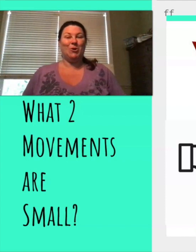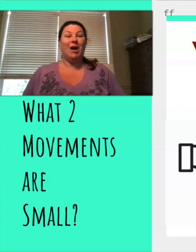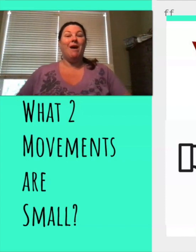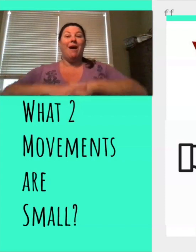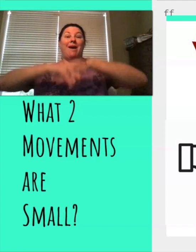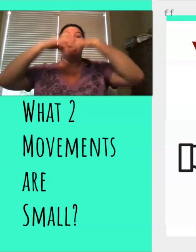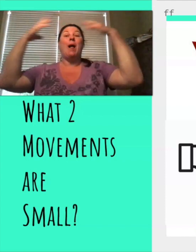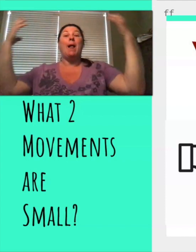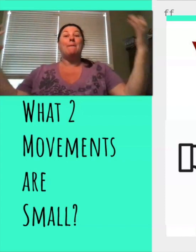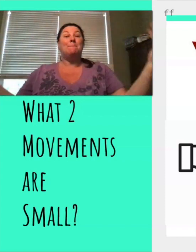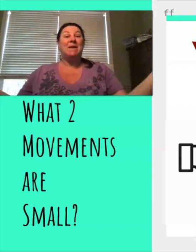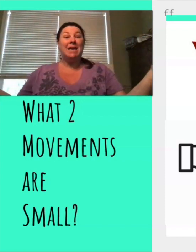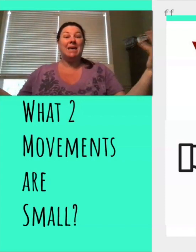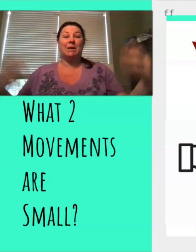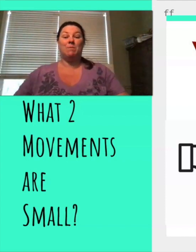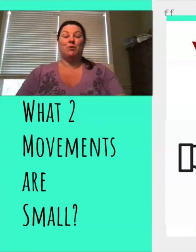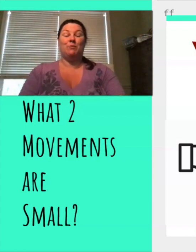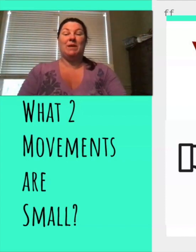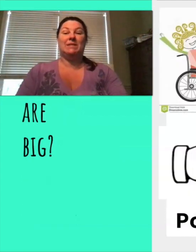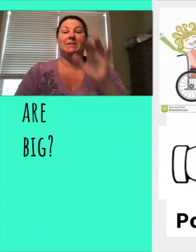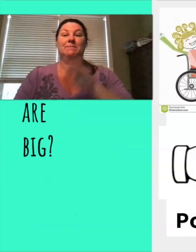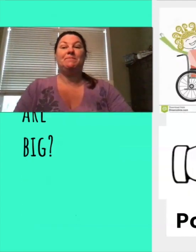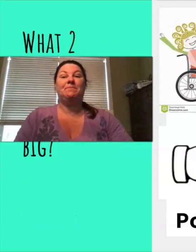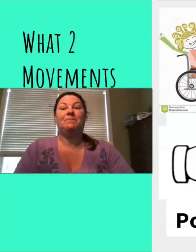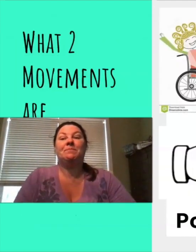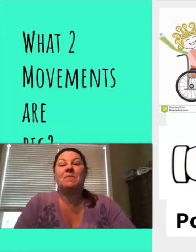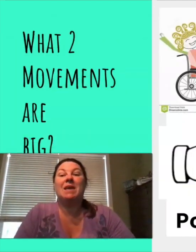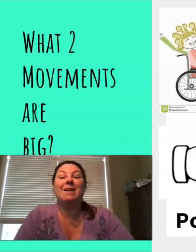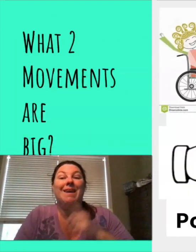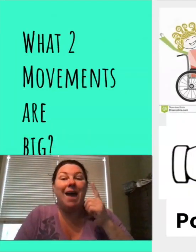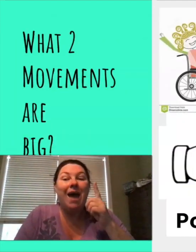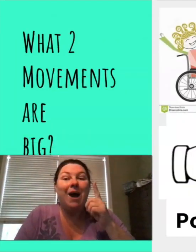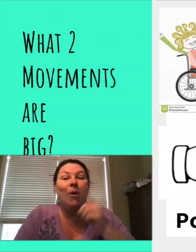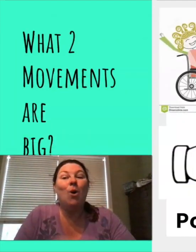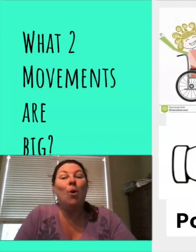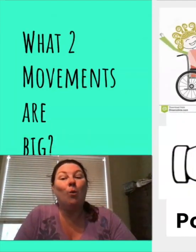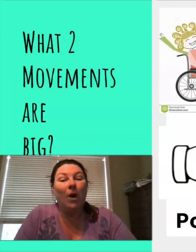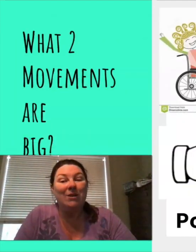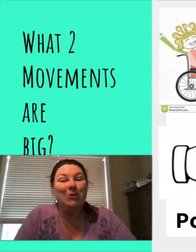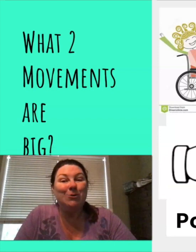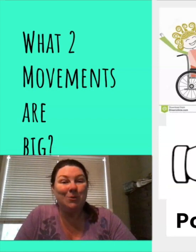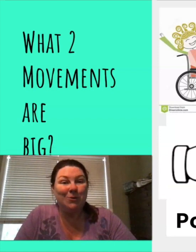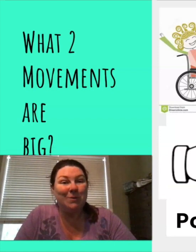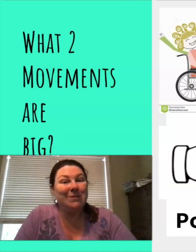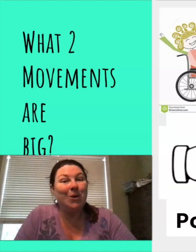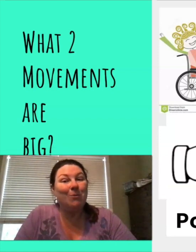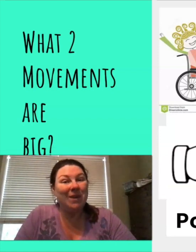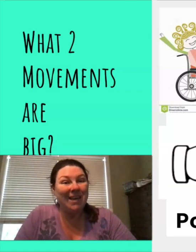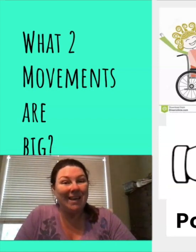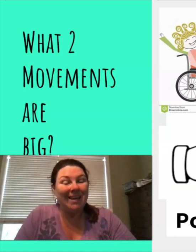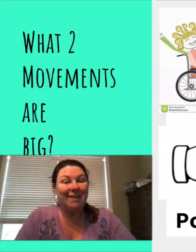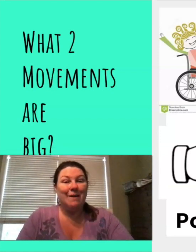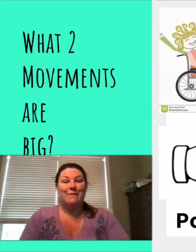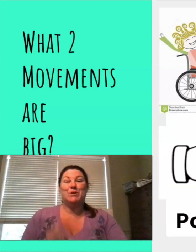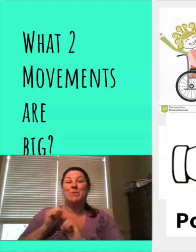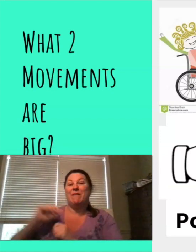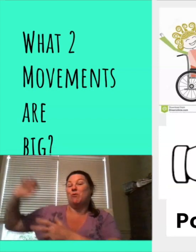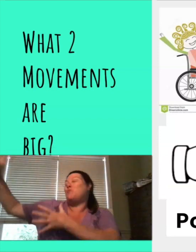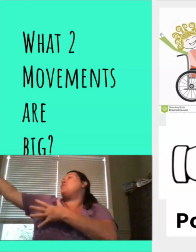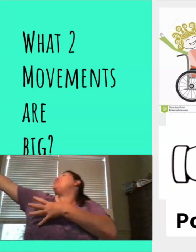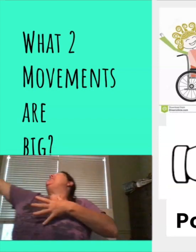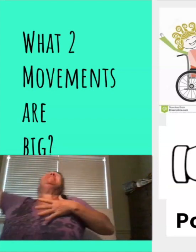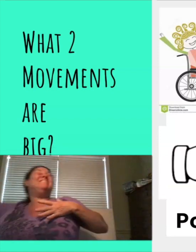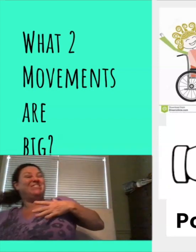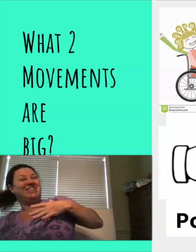skill or a big movement. Now, what two movements are big? First, we